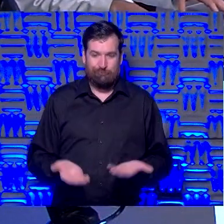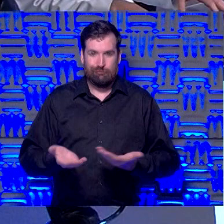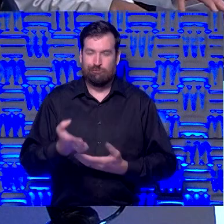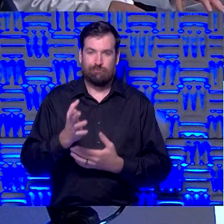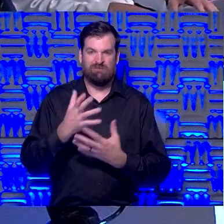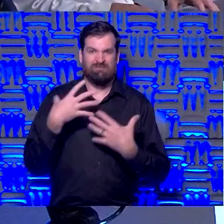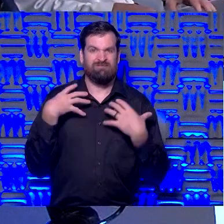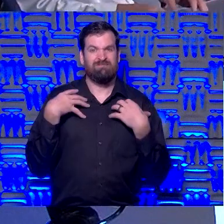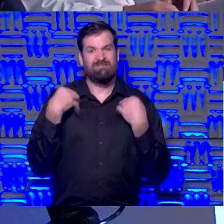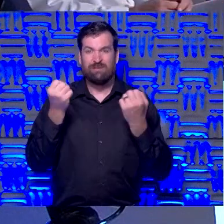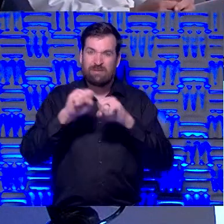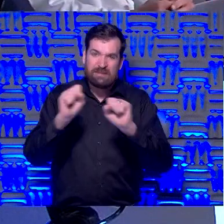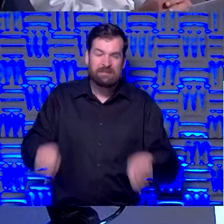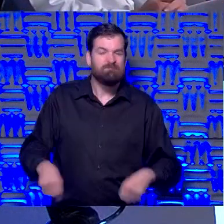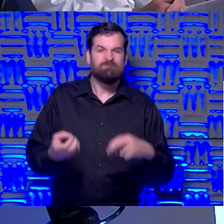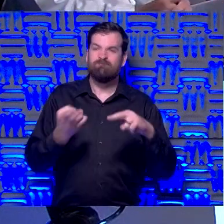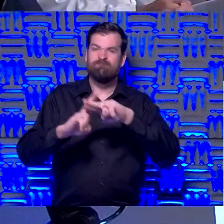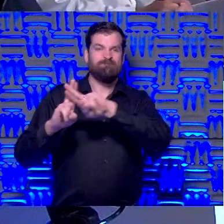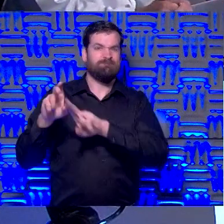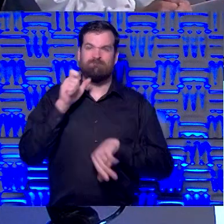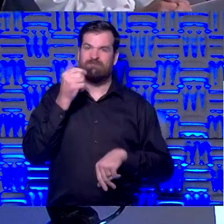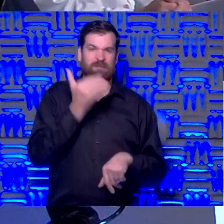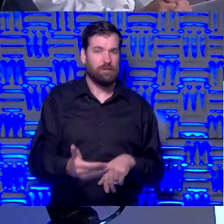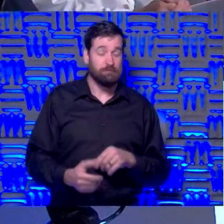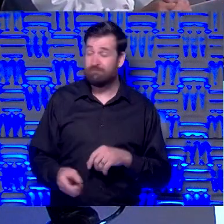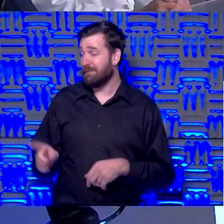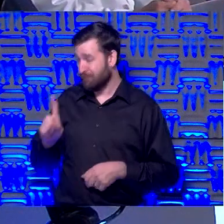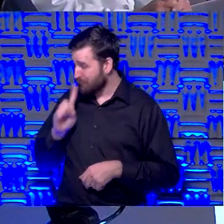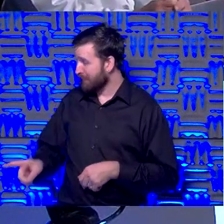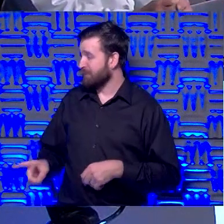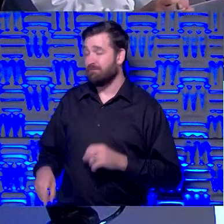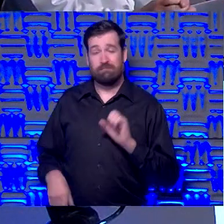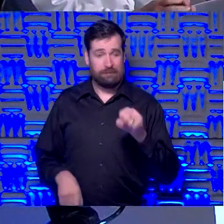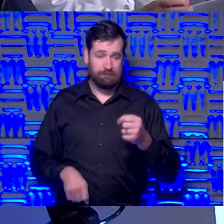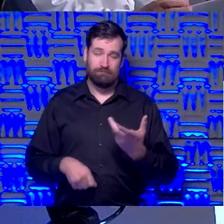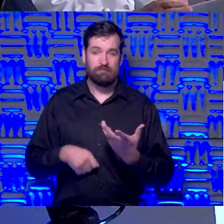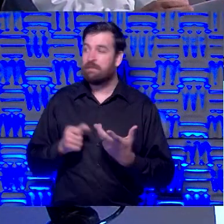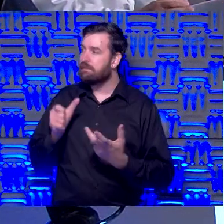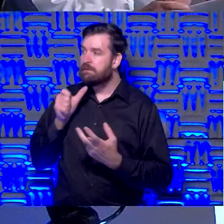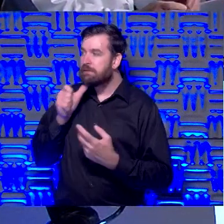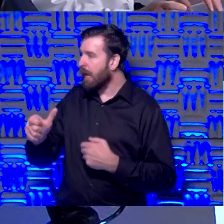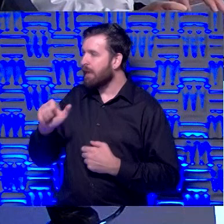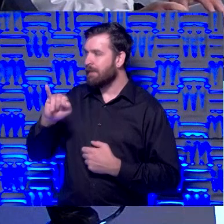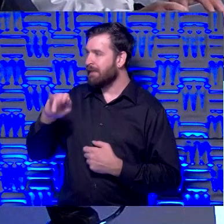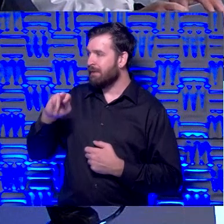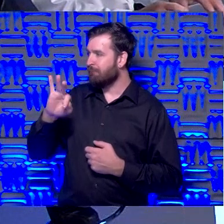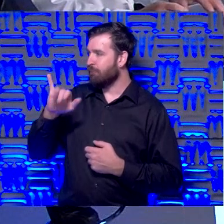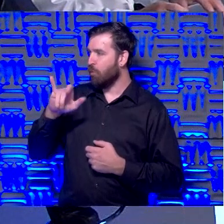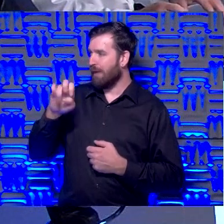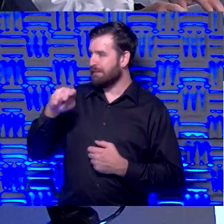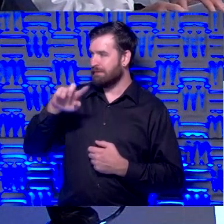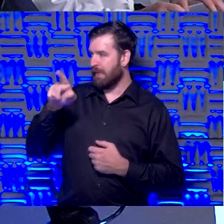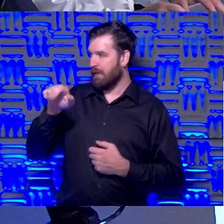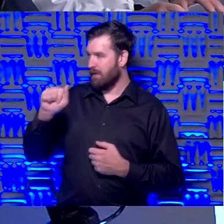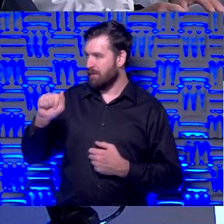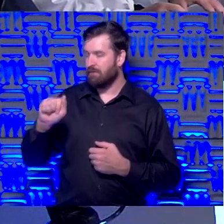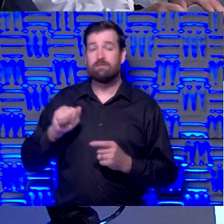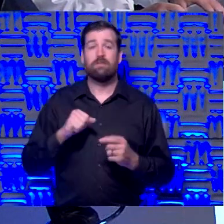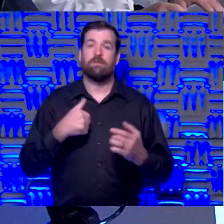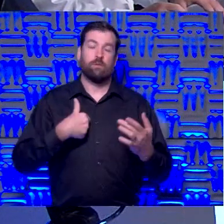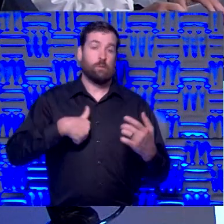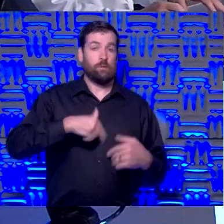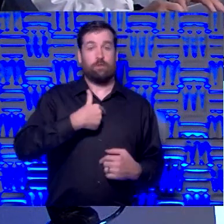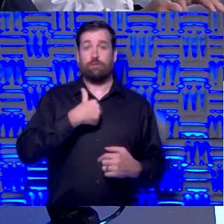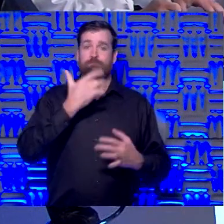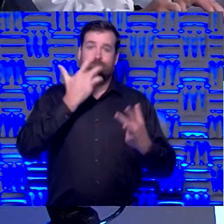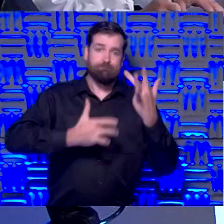increasing, and that's just not a good thing. Yeah, it's real. It is. It's not influenza. It is. And we're running short